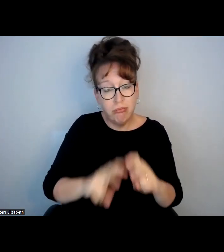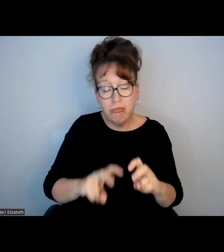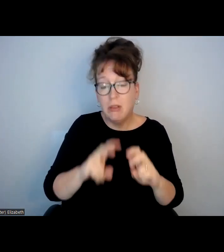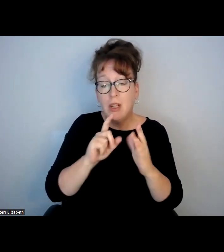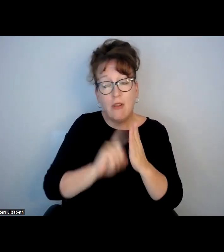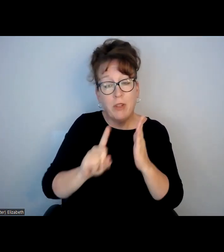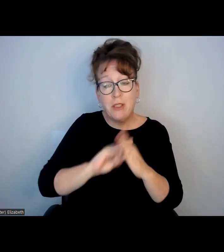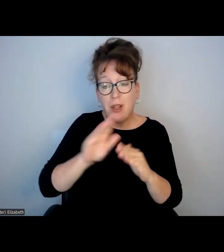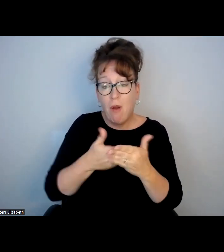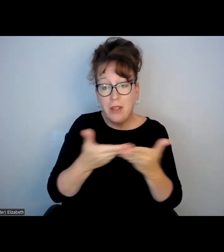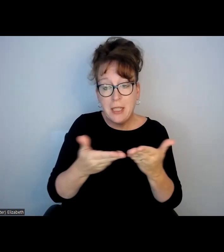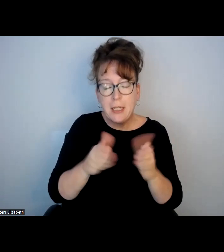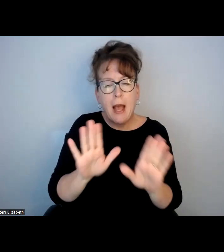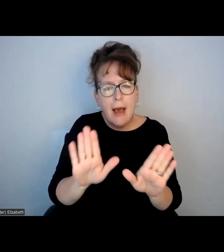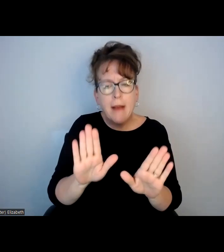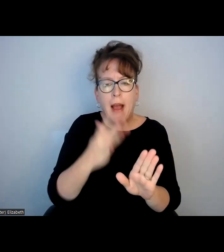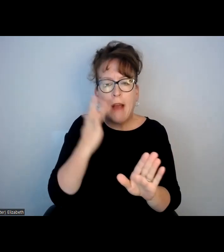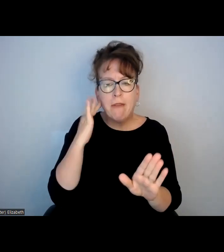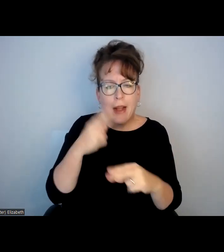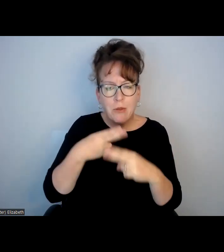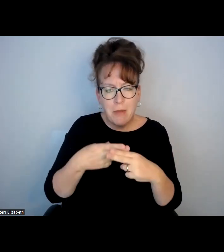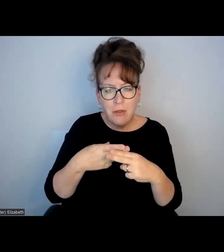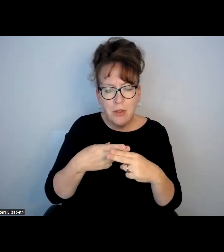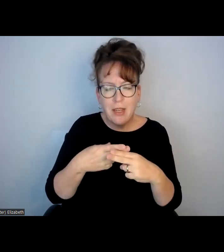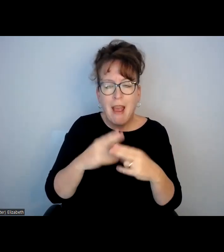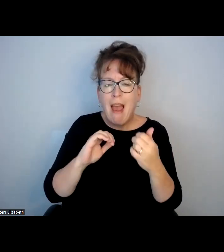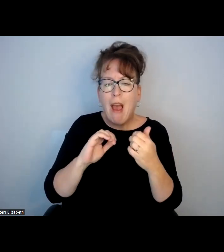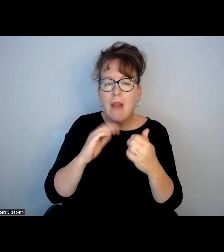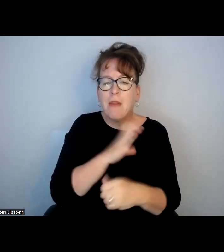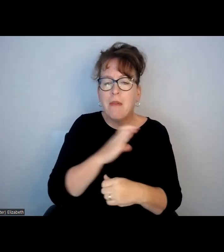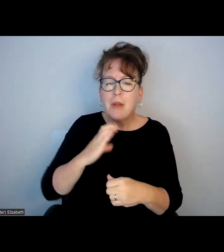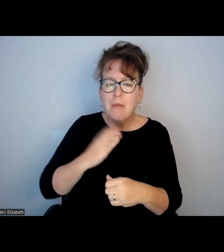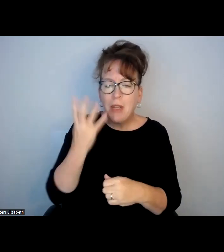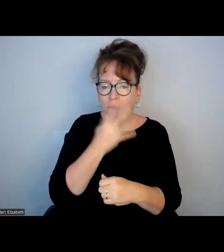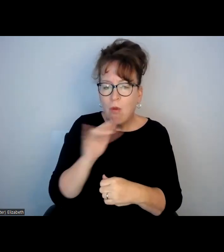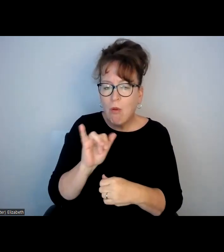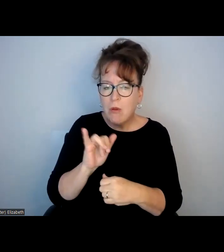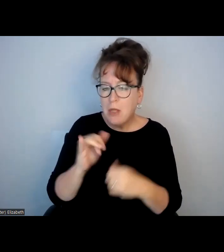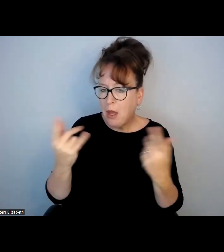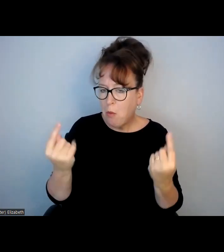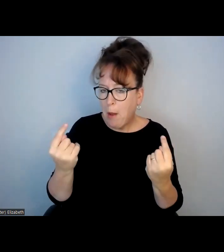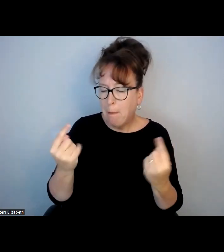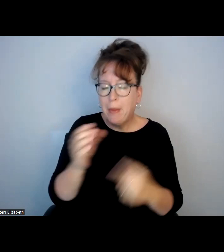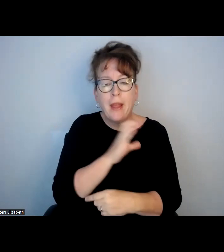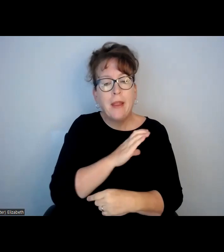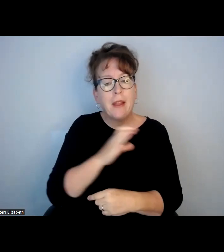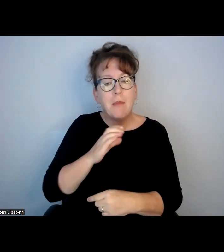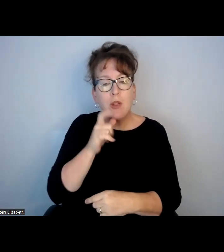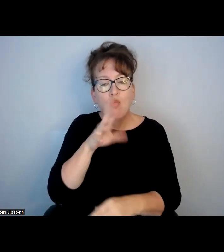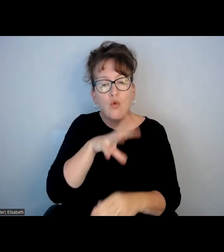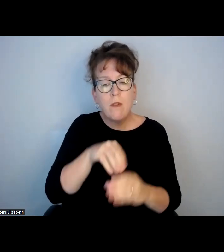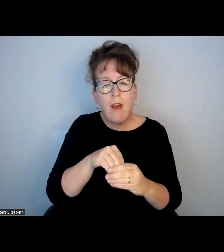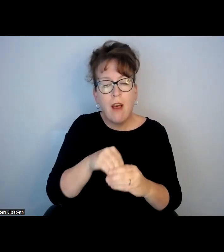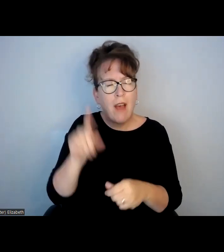one thing I forgot to mention earlier, actually, sorry, is the makeup of the commission. So the commission is comprised of, I